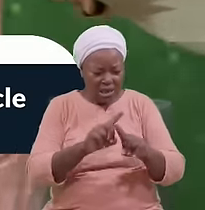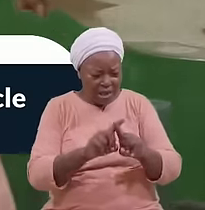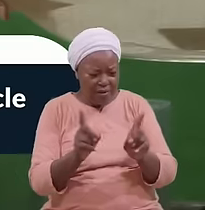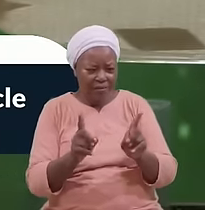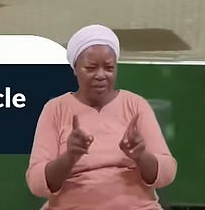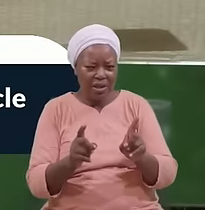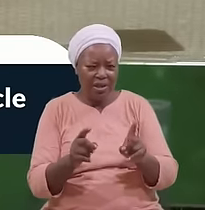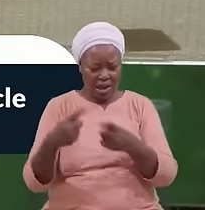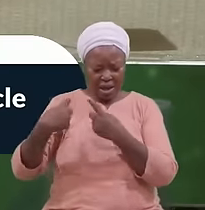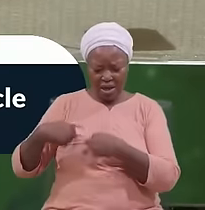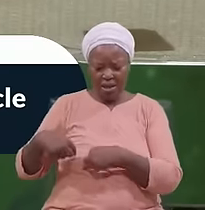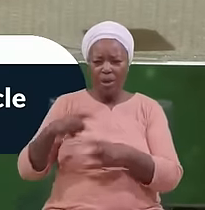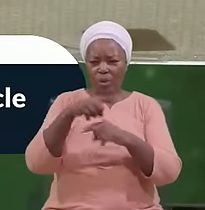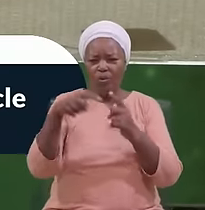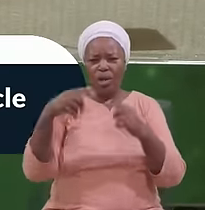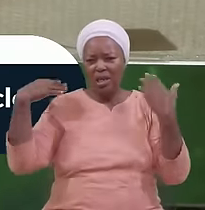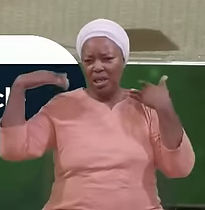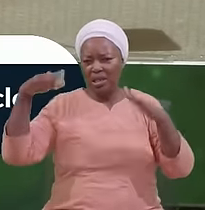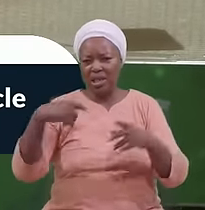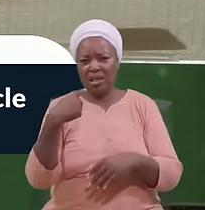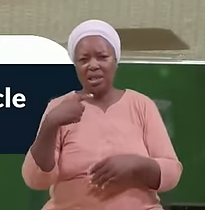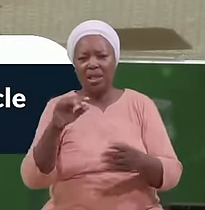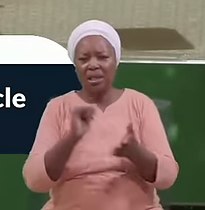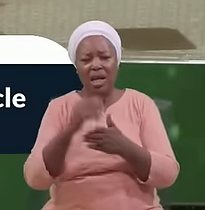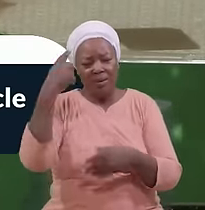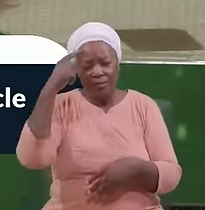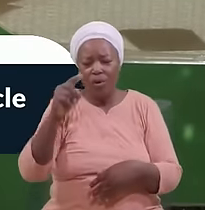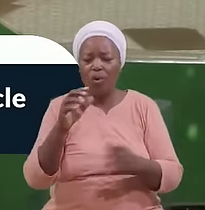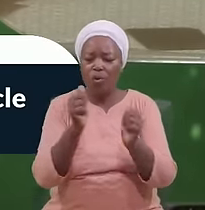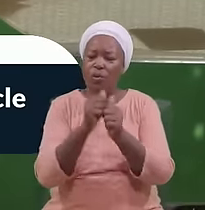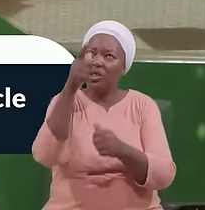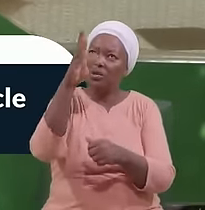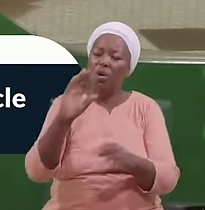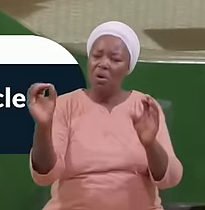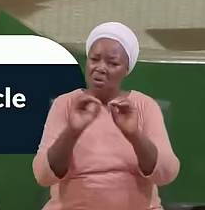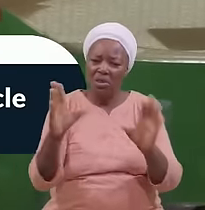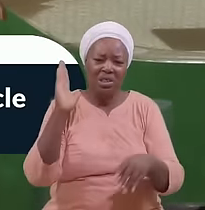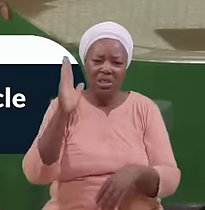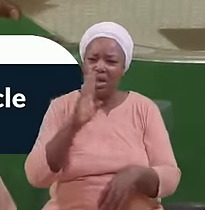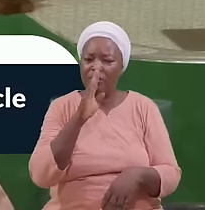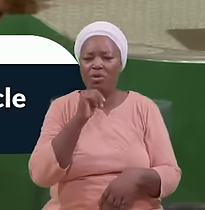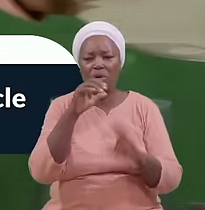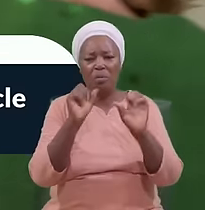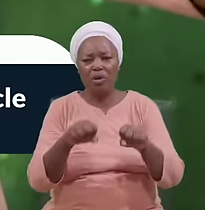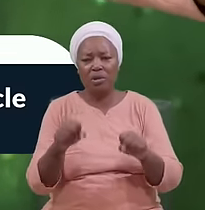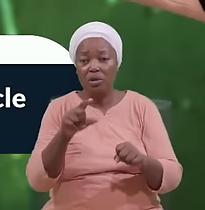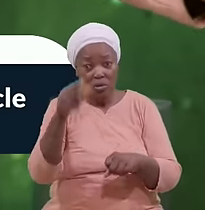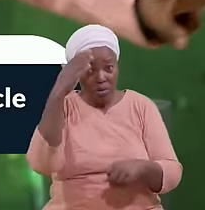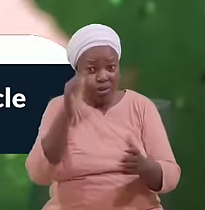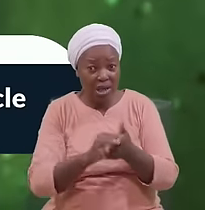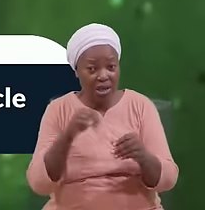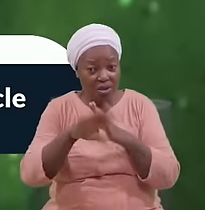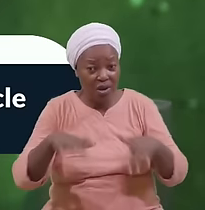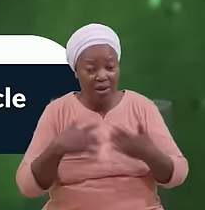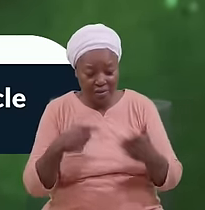the angel said, for with God, nothing shall be impossible. Do you know that in your life